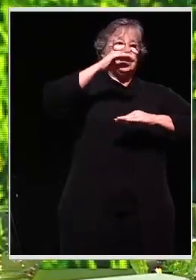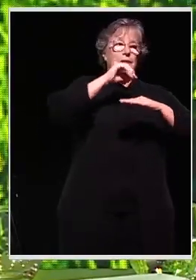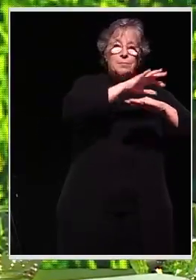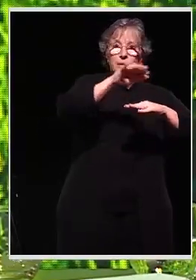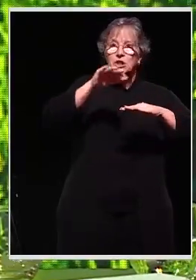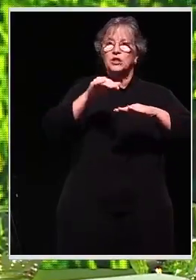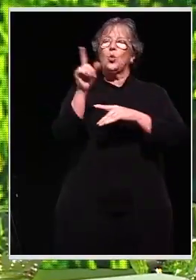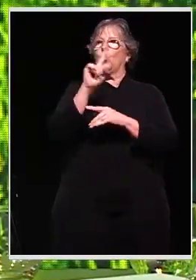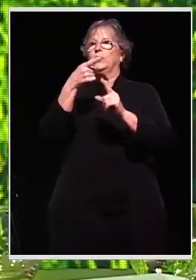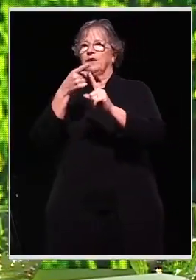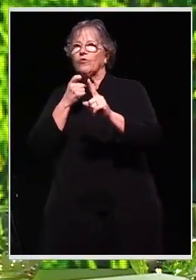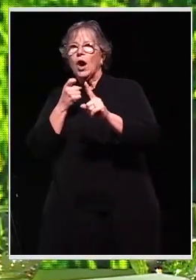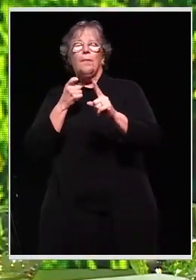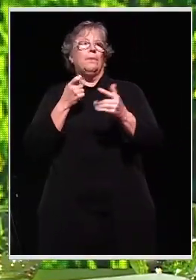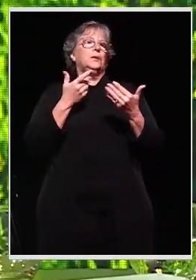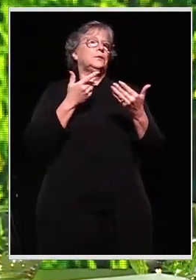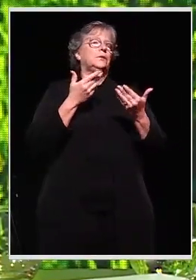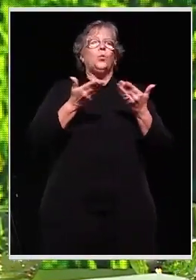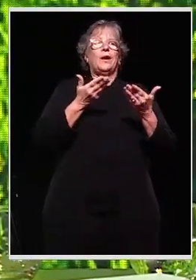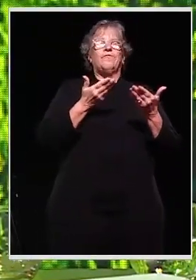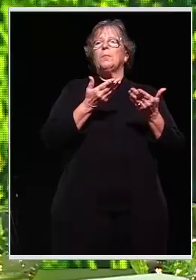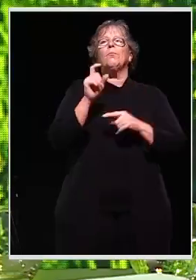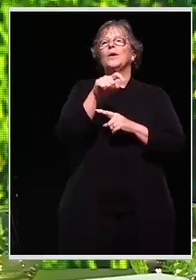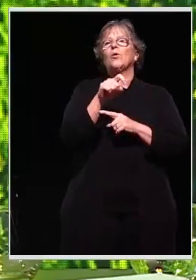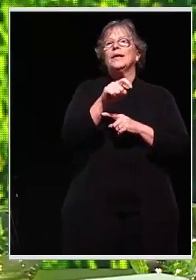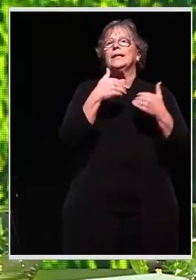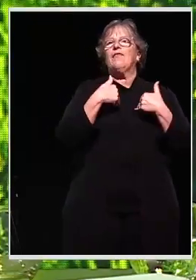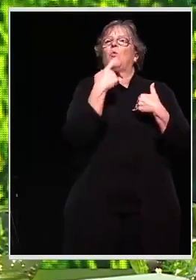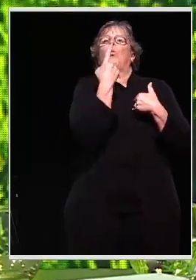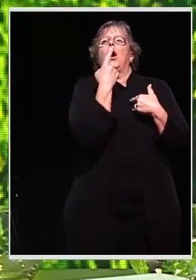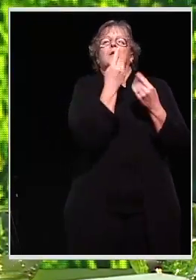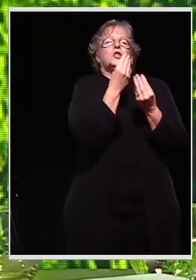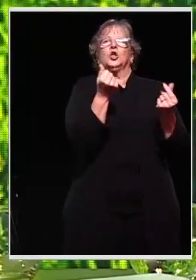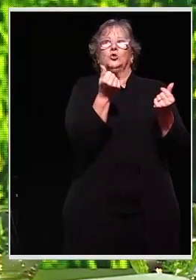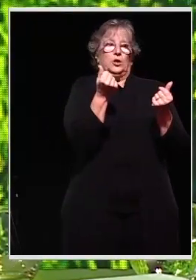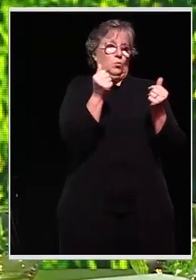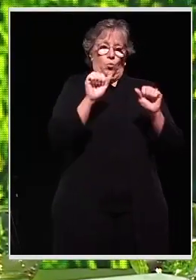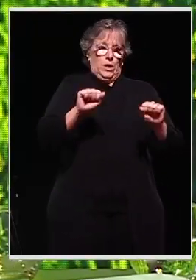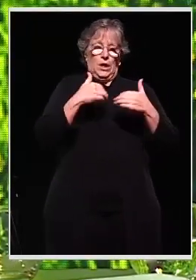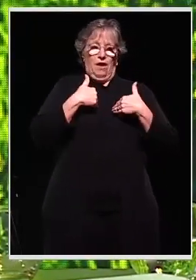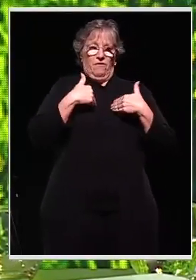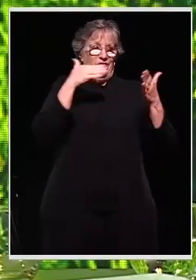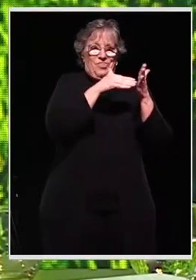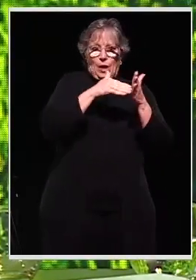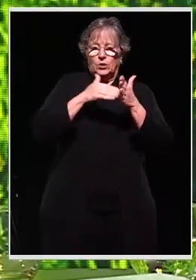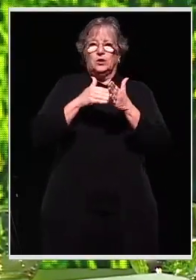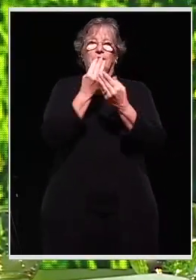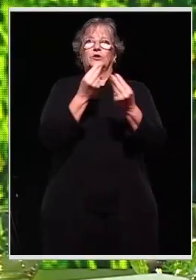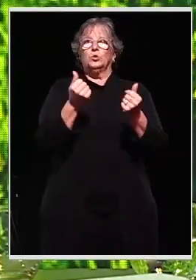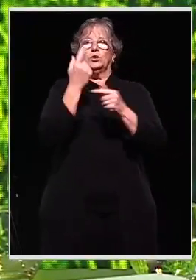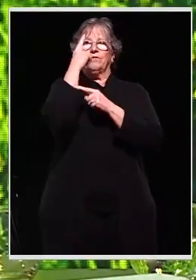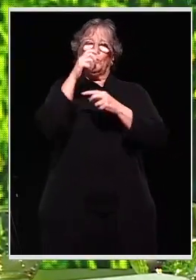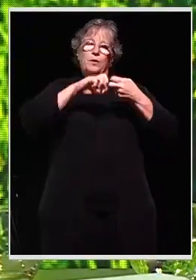chain, is there enough? All right, but I don't think we have to have one solution, by the way. We can have thousands of solutions to this problem, so we gotta be a